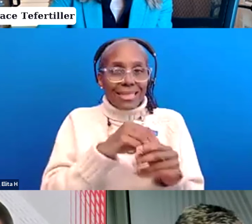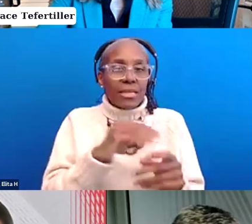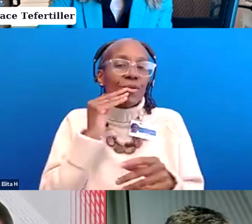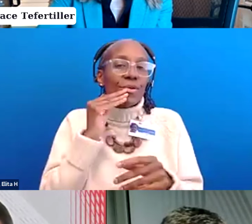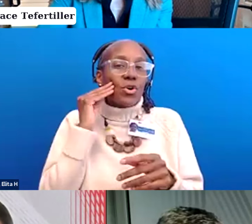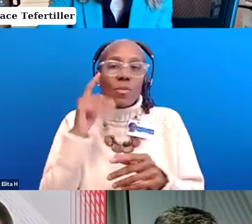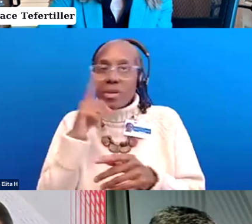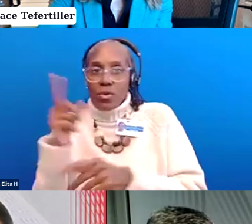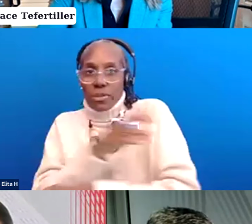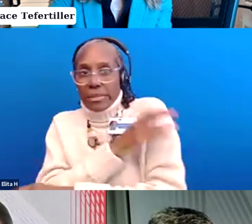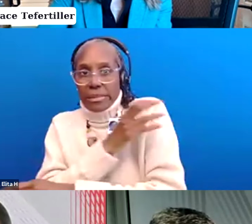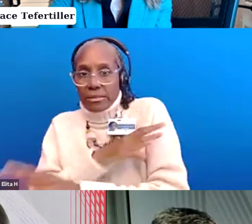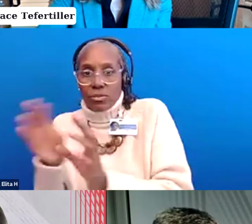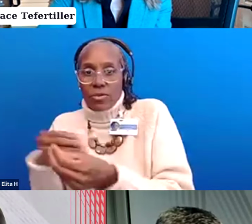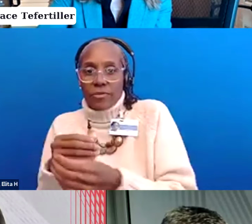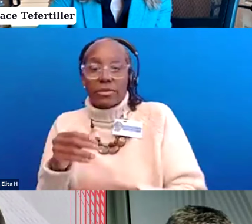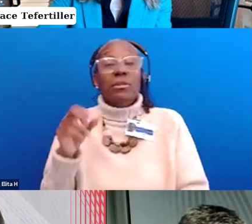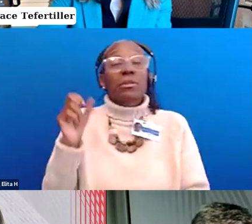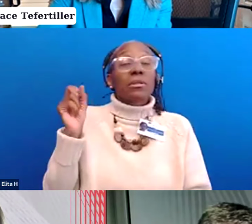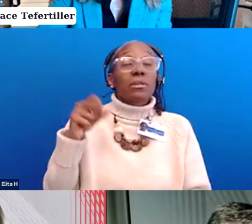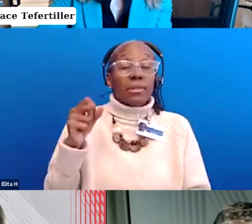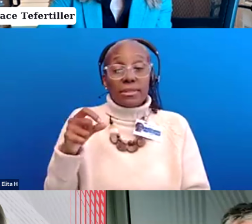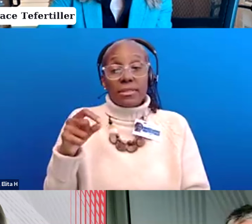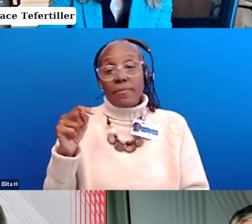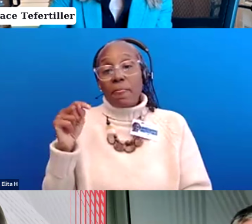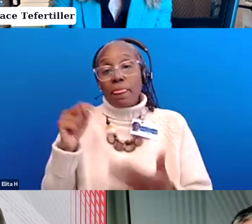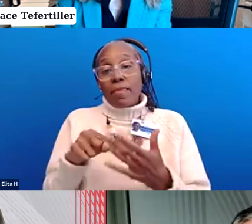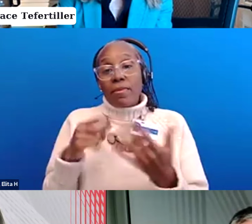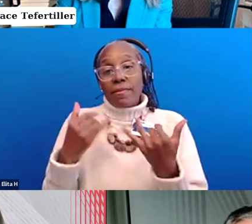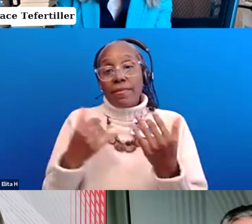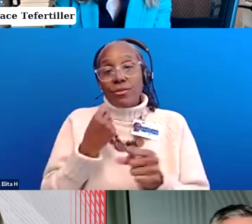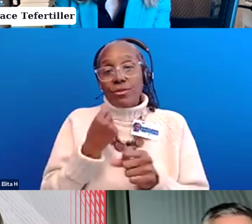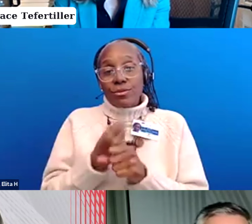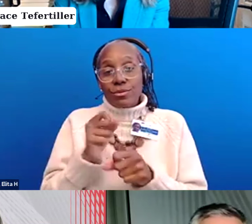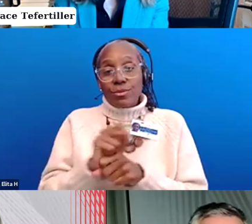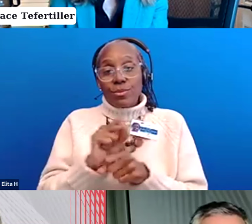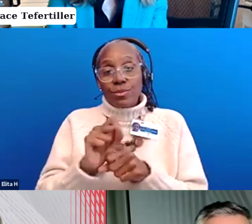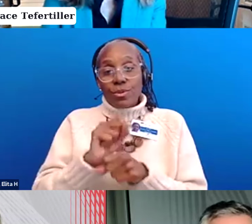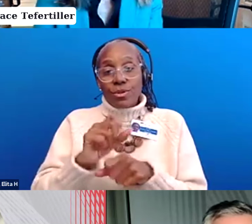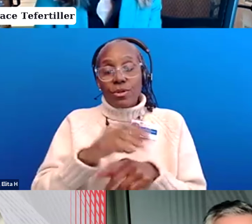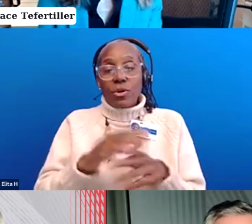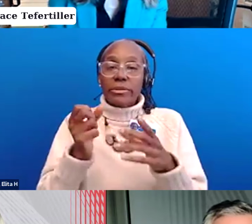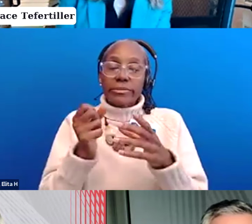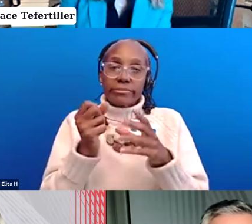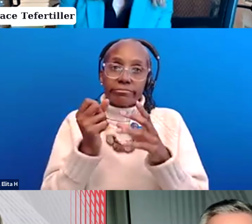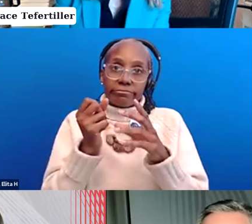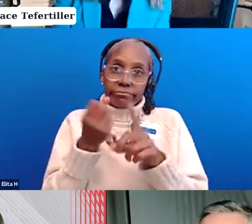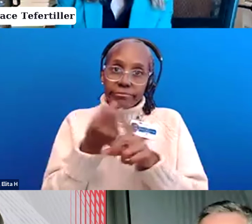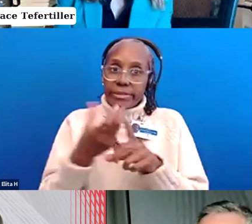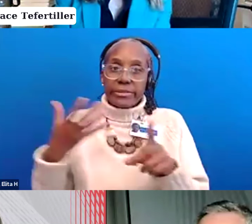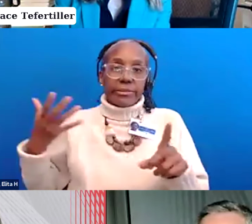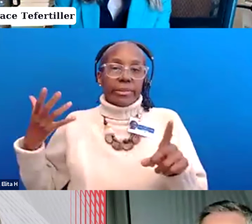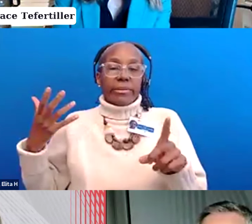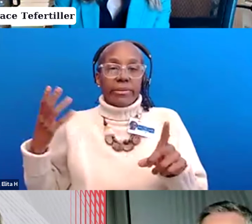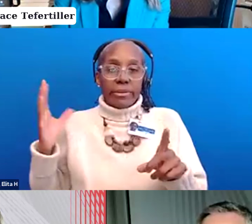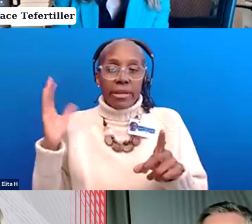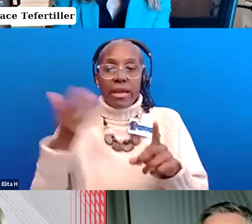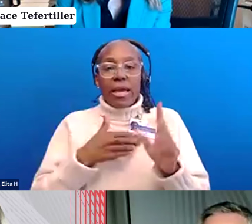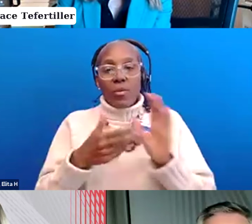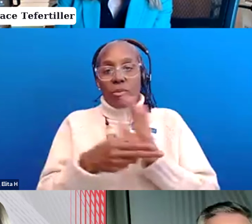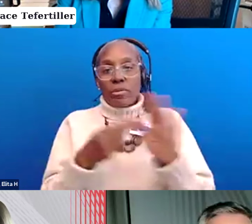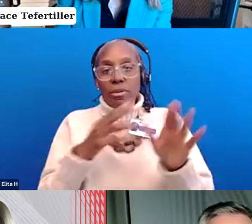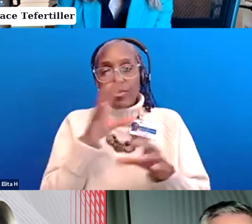and not just clinical use? Yeah, so this year we're working on expanding our label